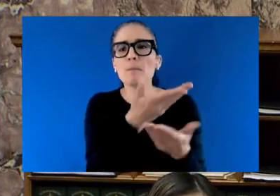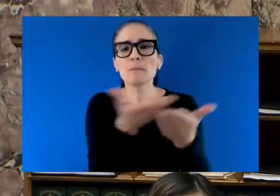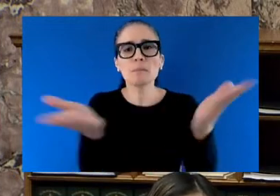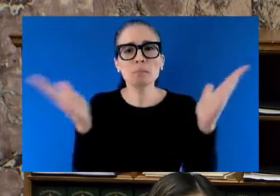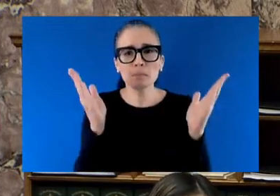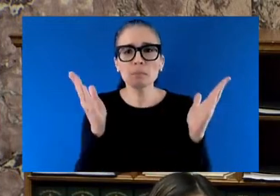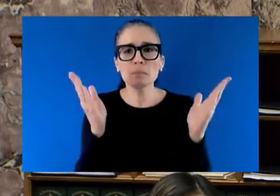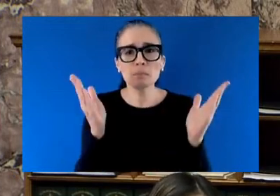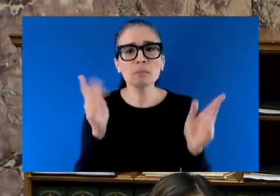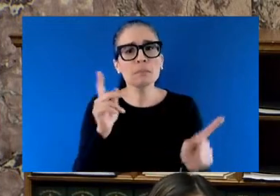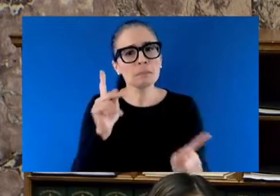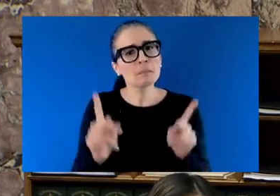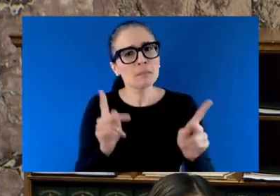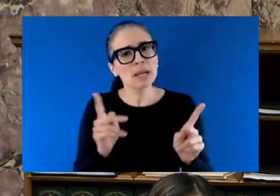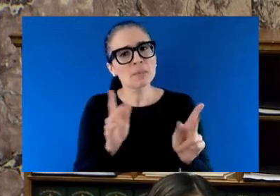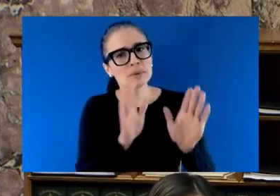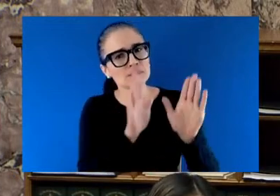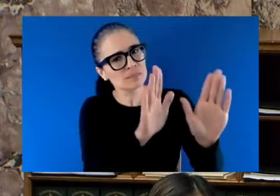We are going to continue.